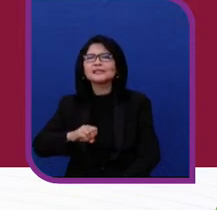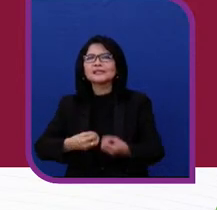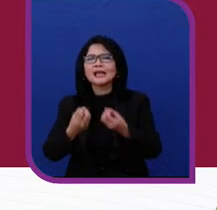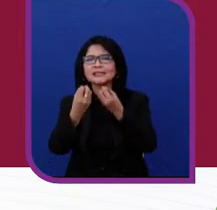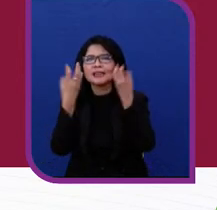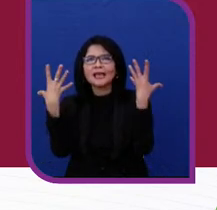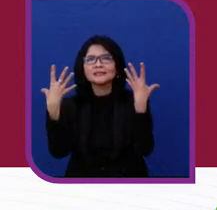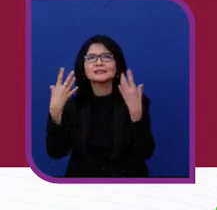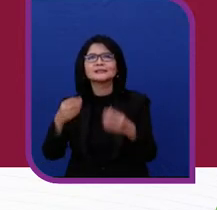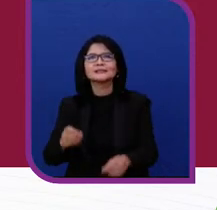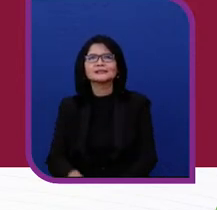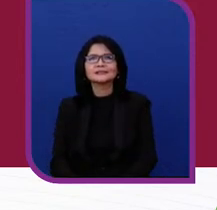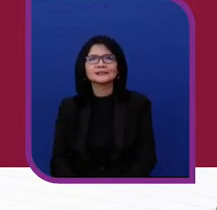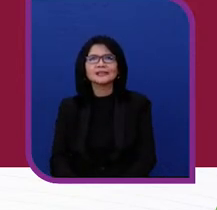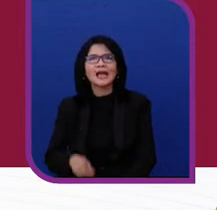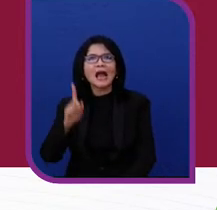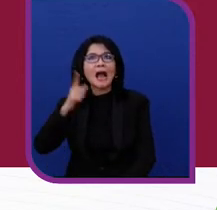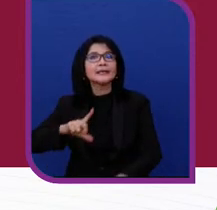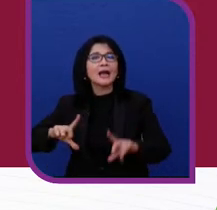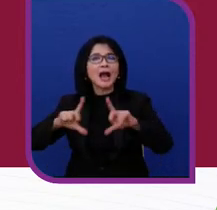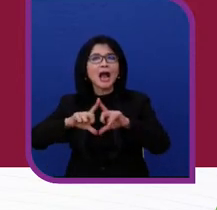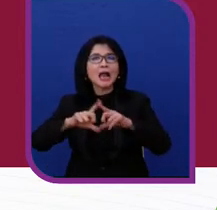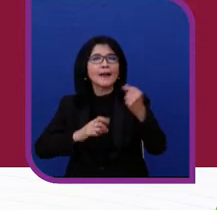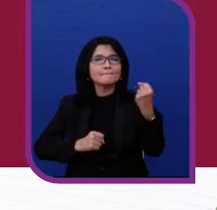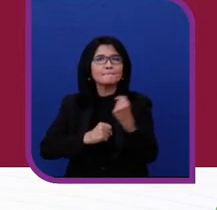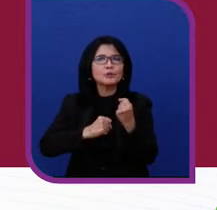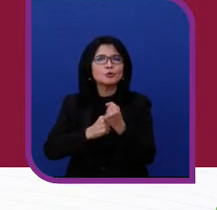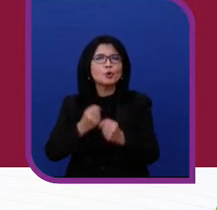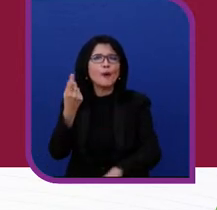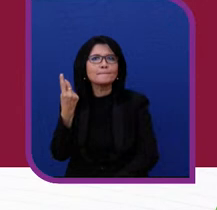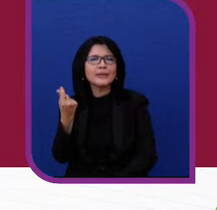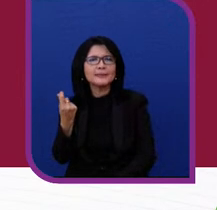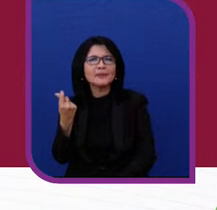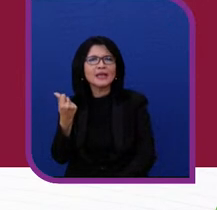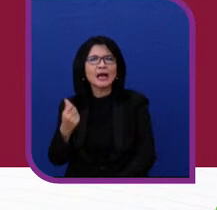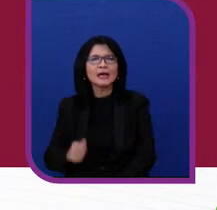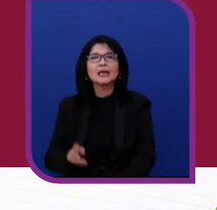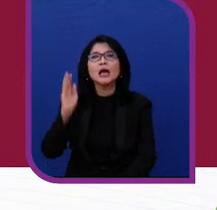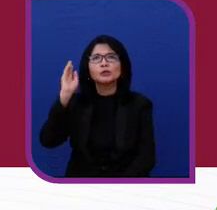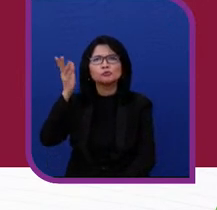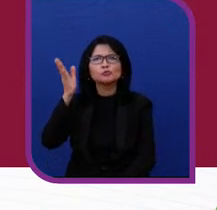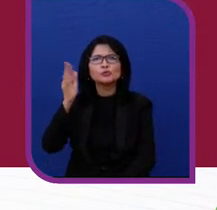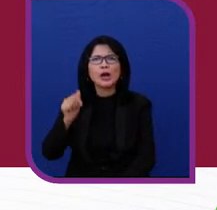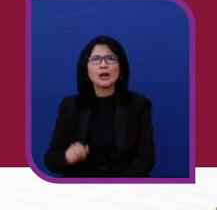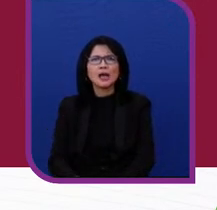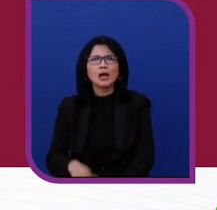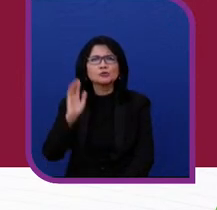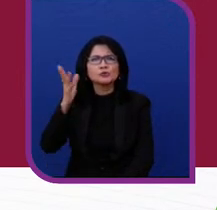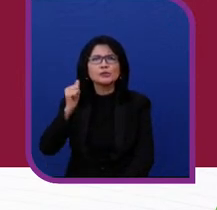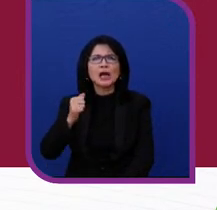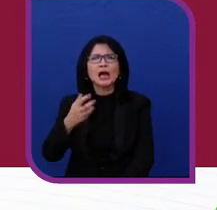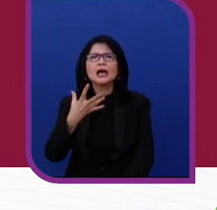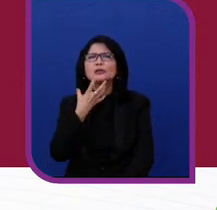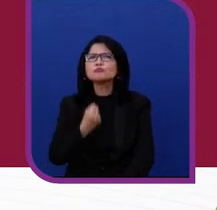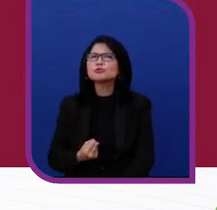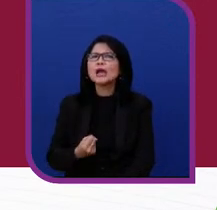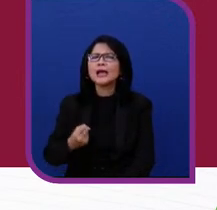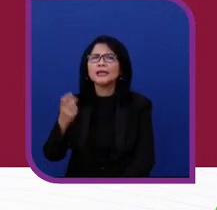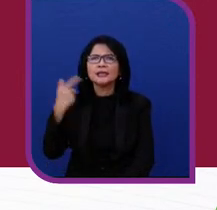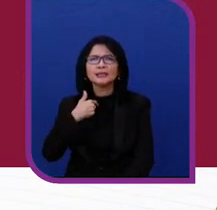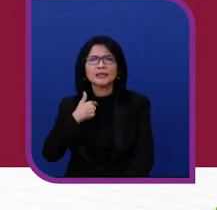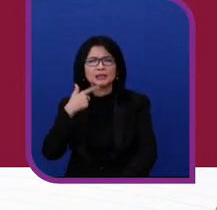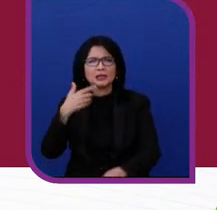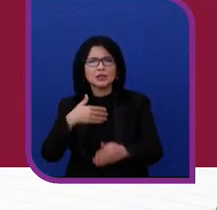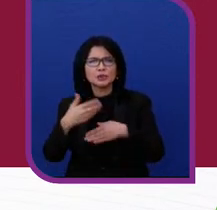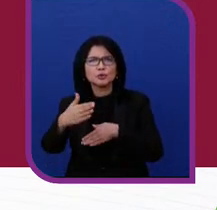versi instrumen aoso East band increase energy flowing Tears as Kim so-eun